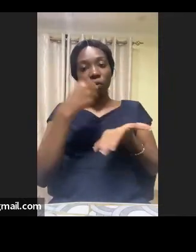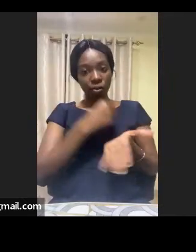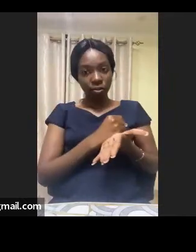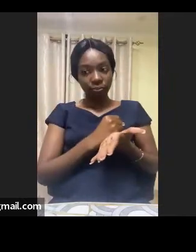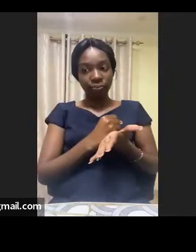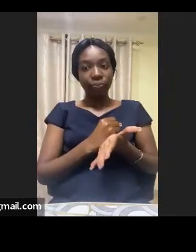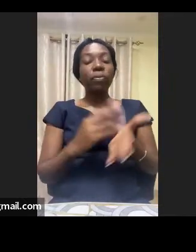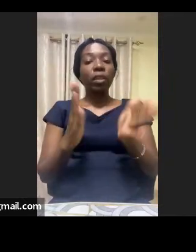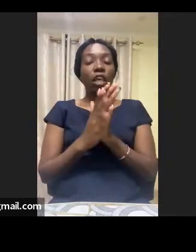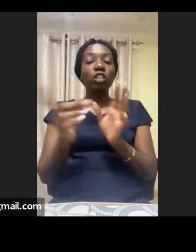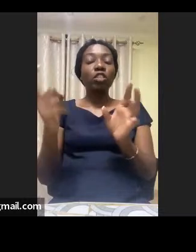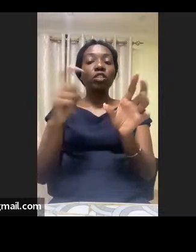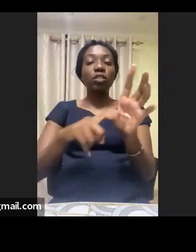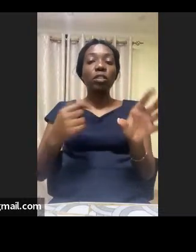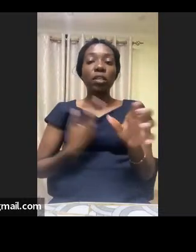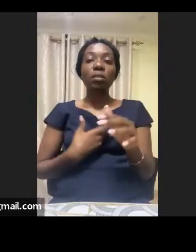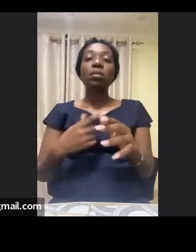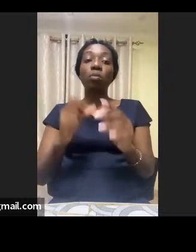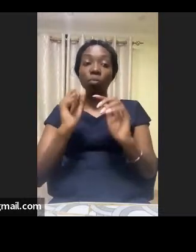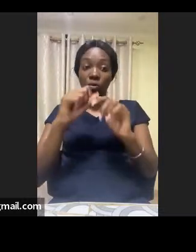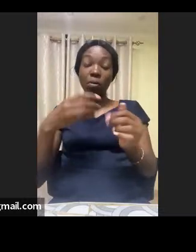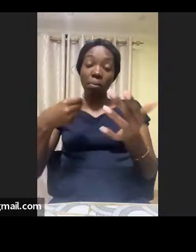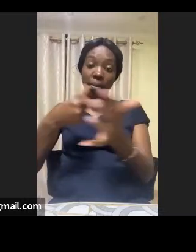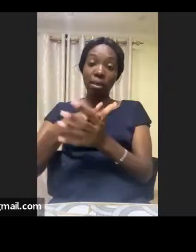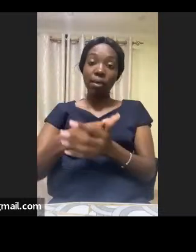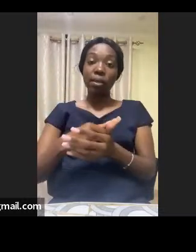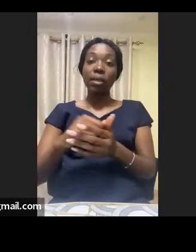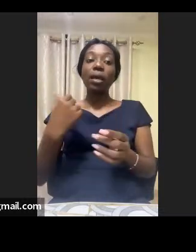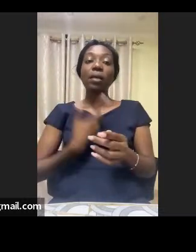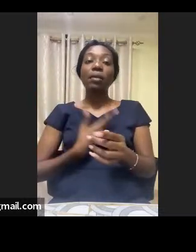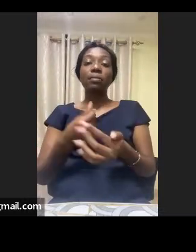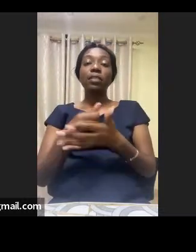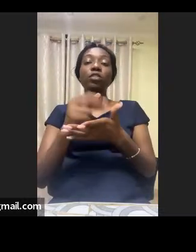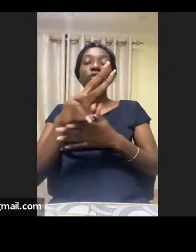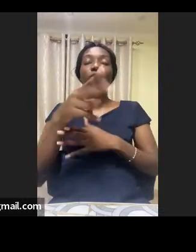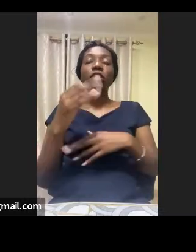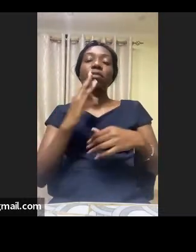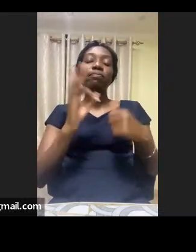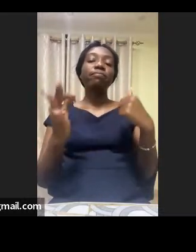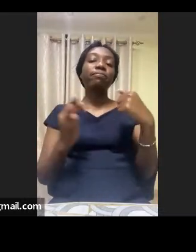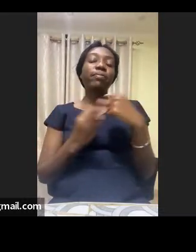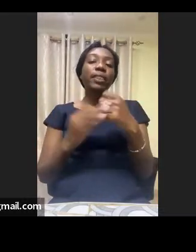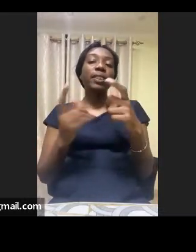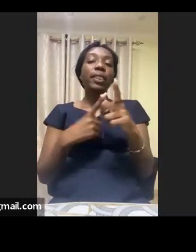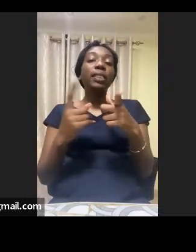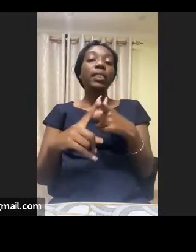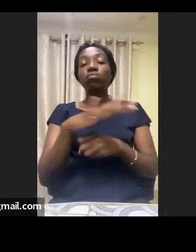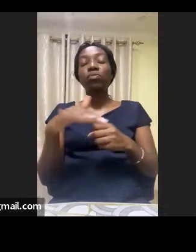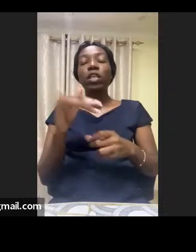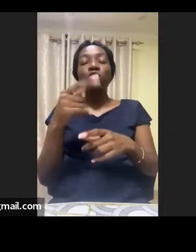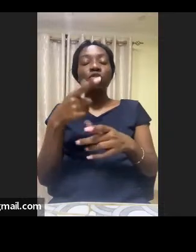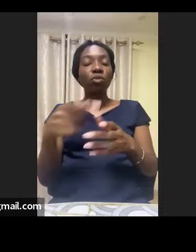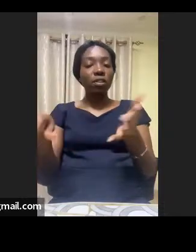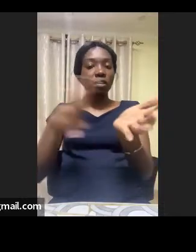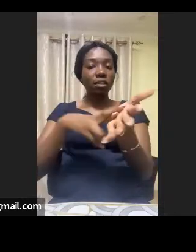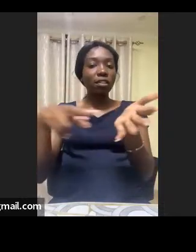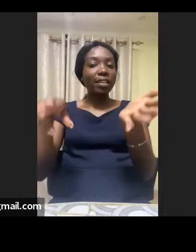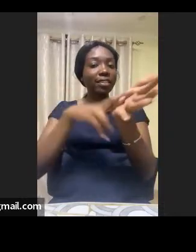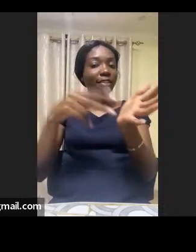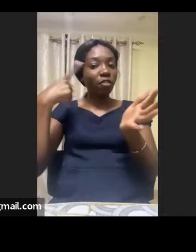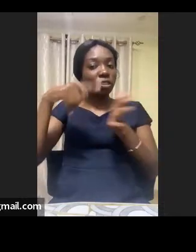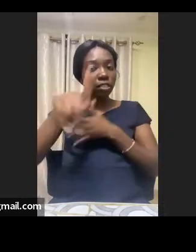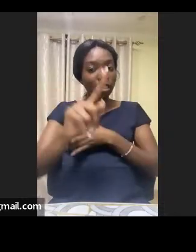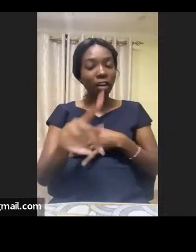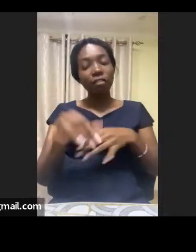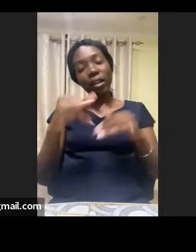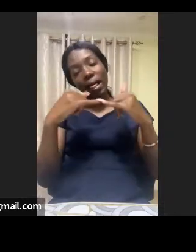Join us. It's a paid webinar, which is just going for 2,800. And it's going to be a wonderful session where you get to sign up for your line